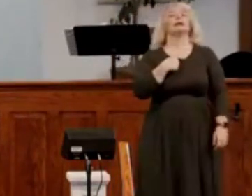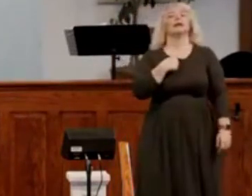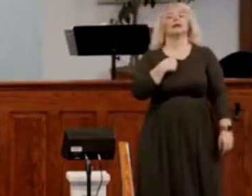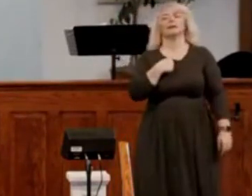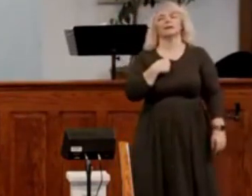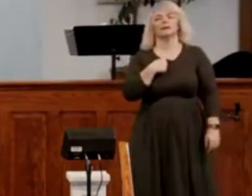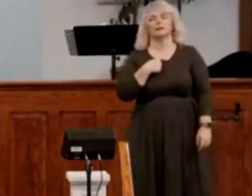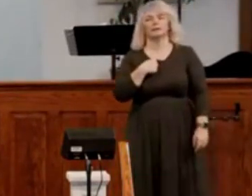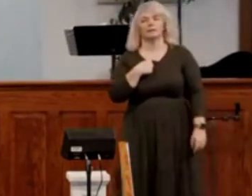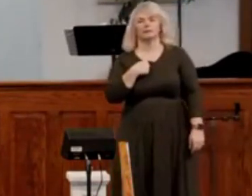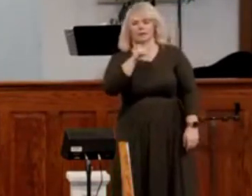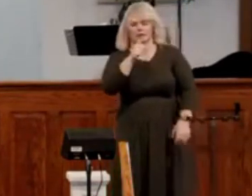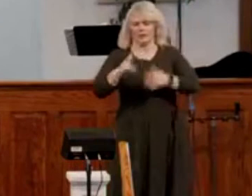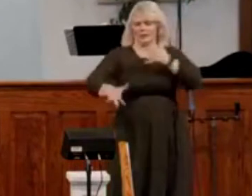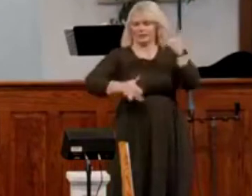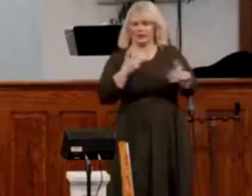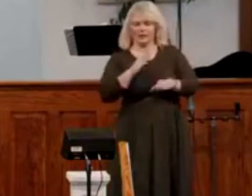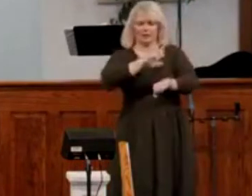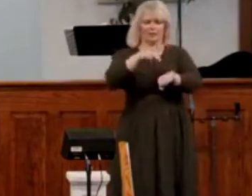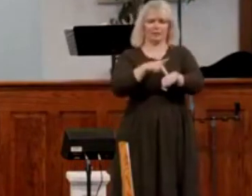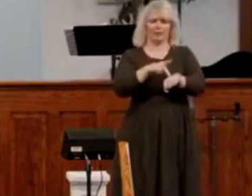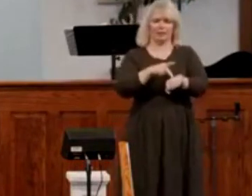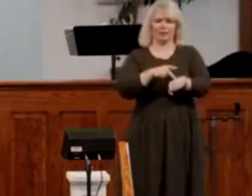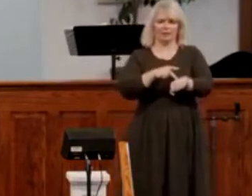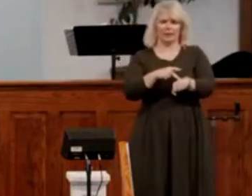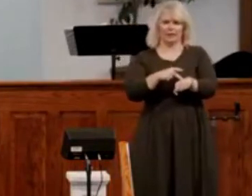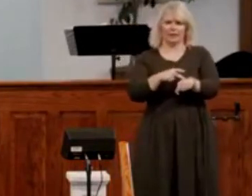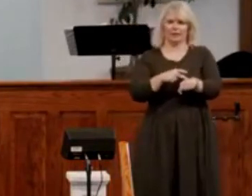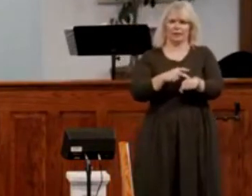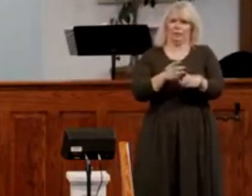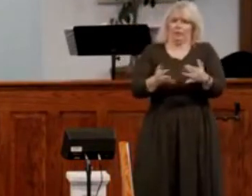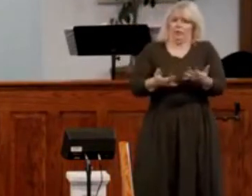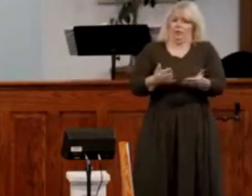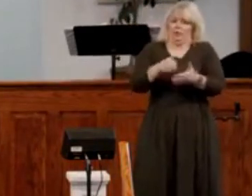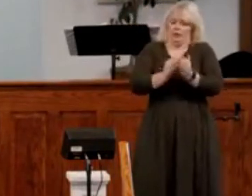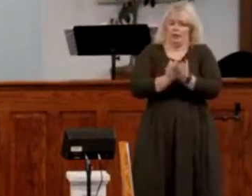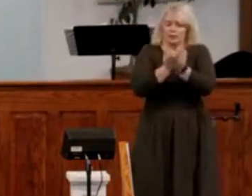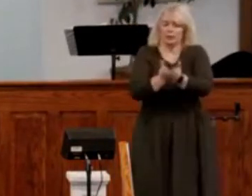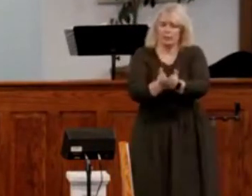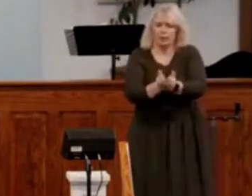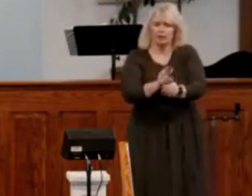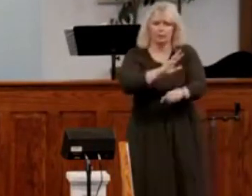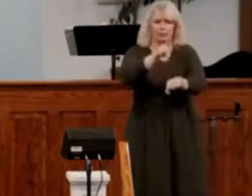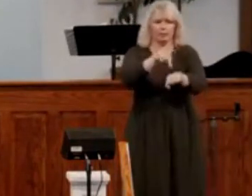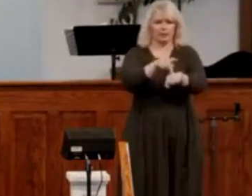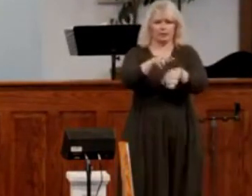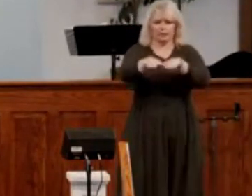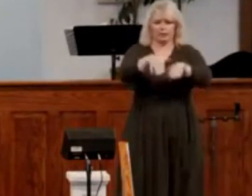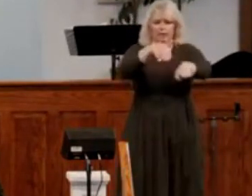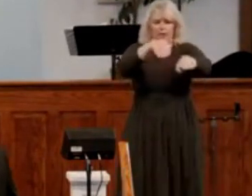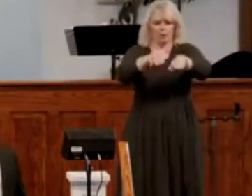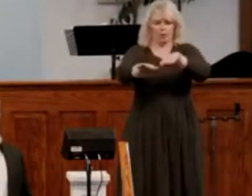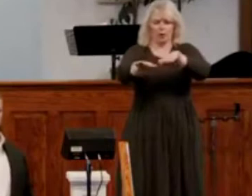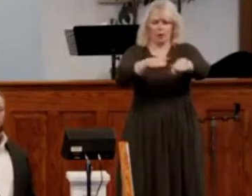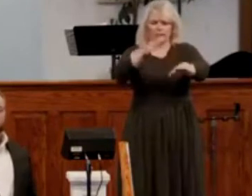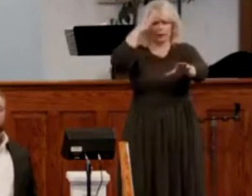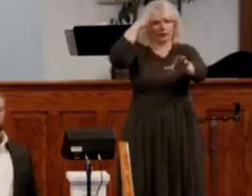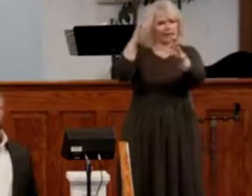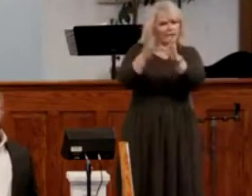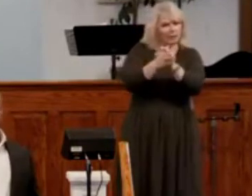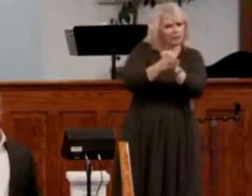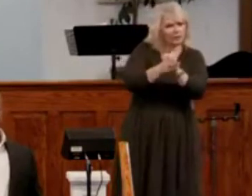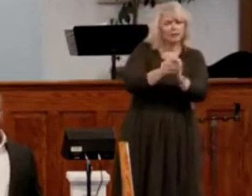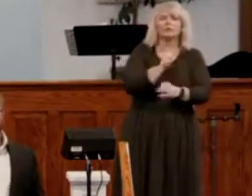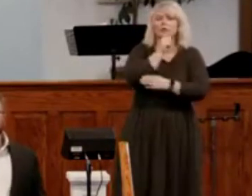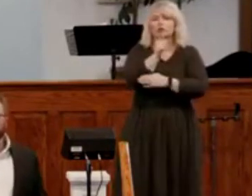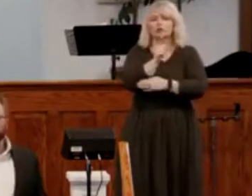maybe not as enthusiastic as Peter. I would have been wavering in the boat, okay? But Peter gets out and he walks out, and you notice he believes that it is